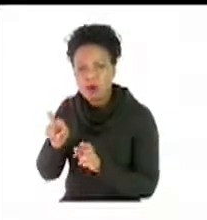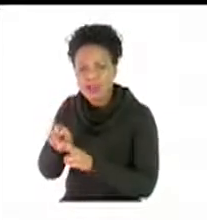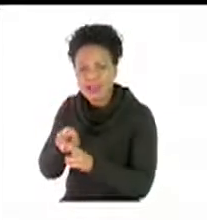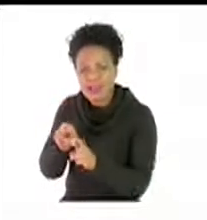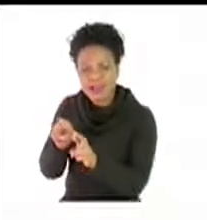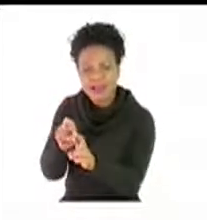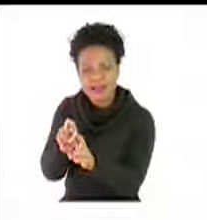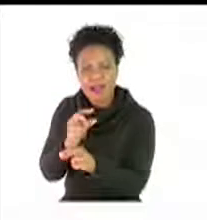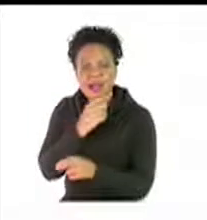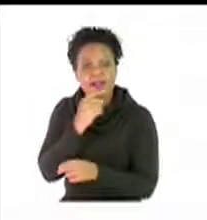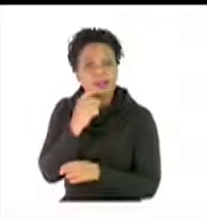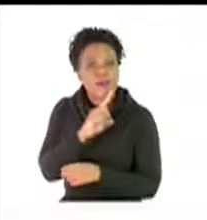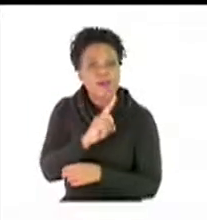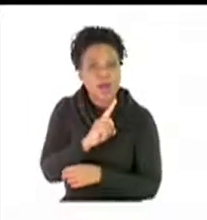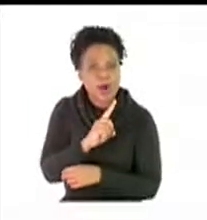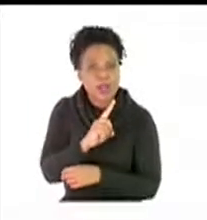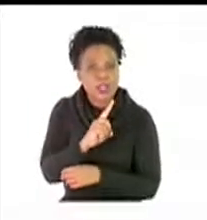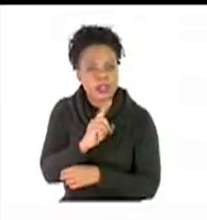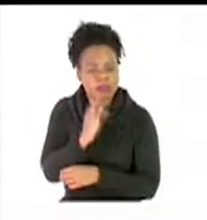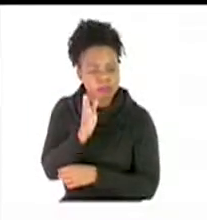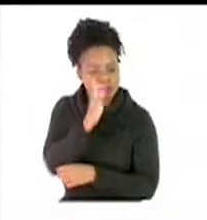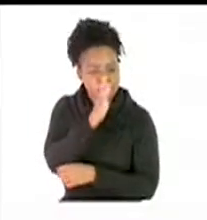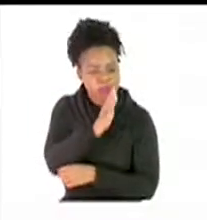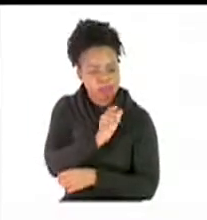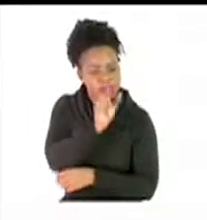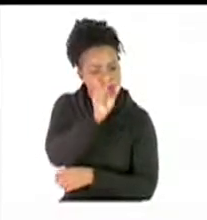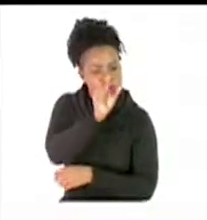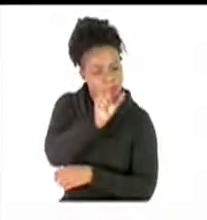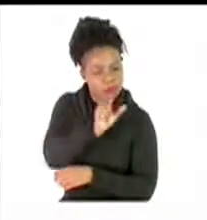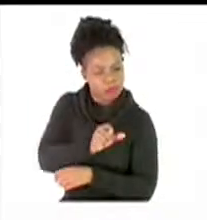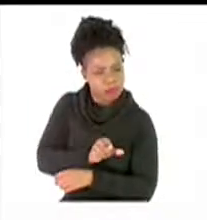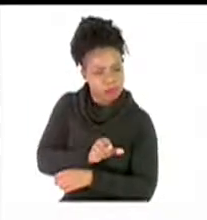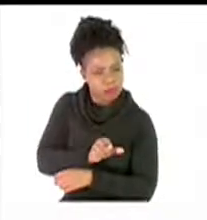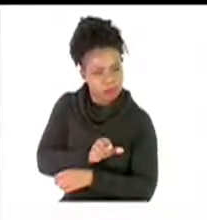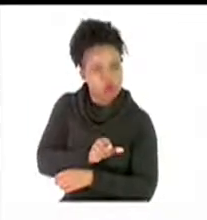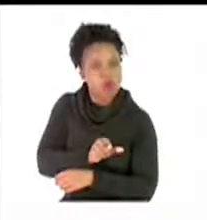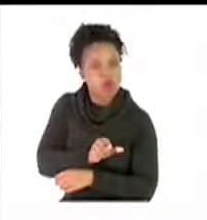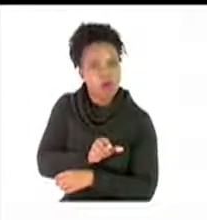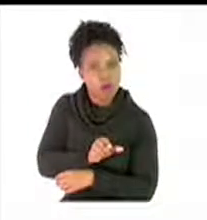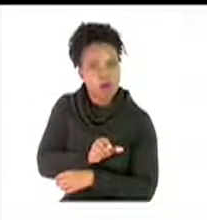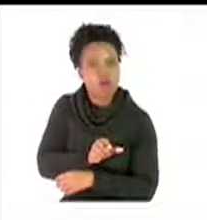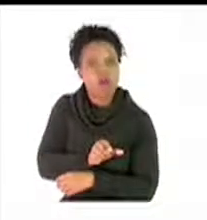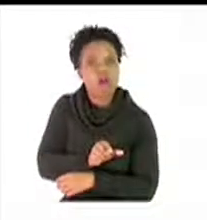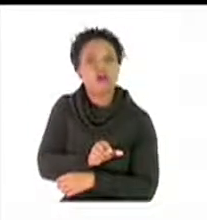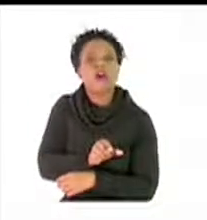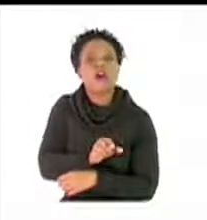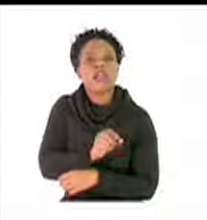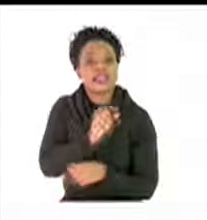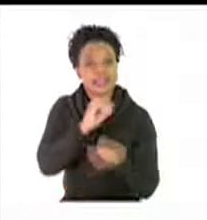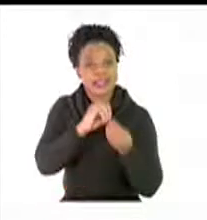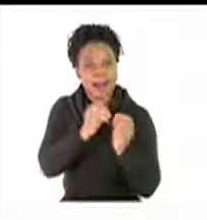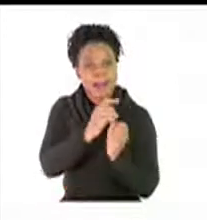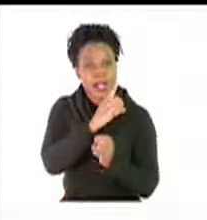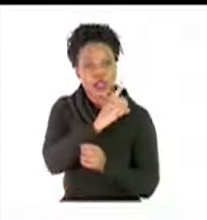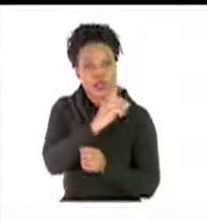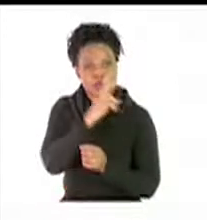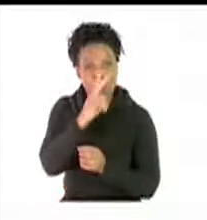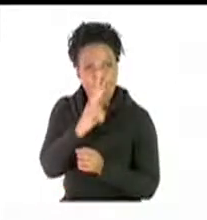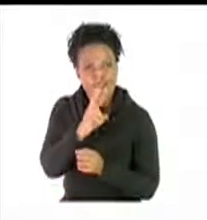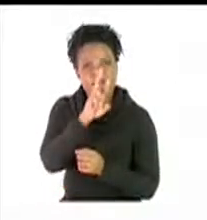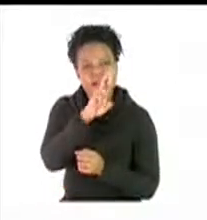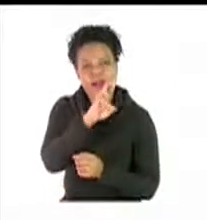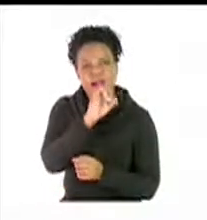says rivulet. A very small river is a rivulet. So you join a very small